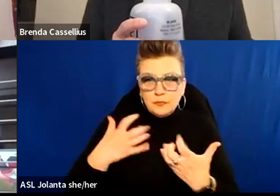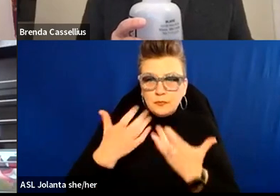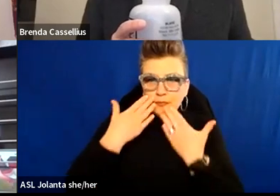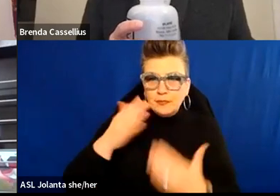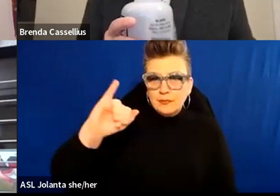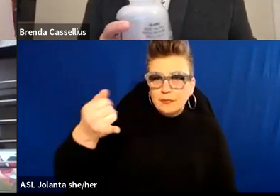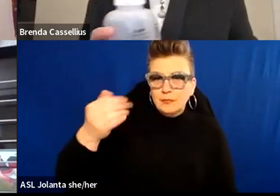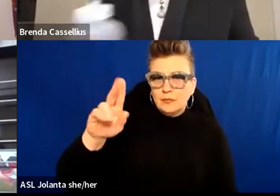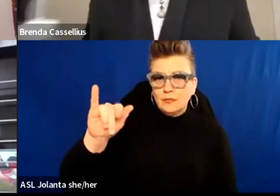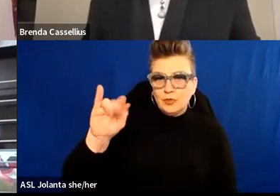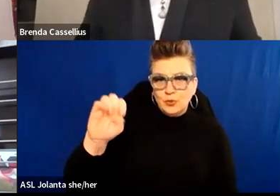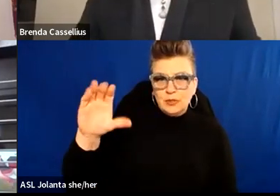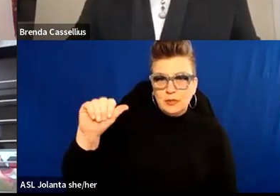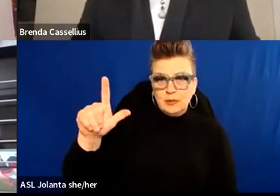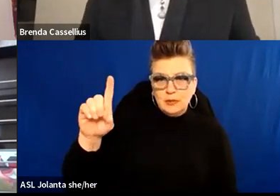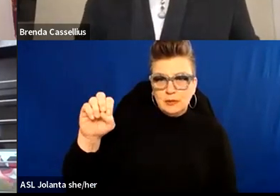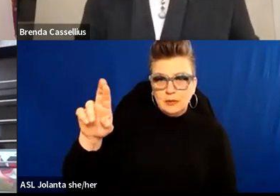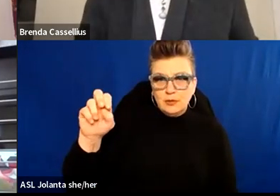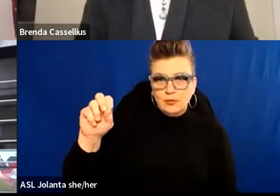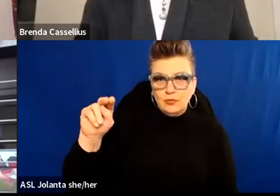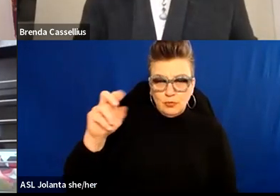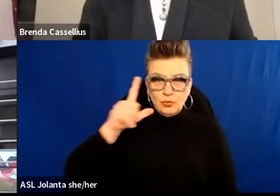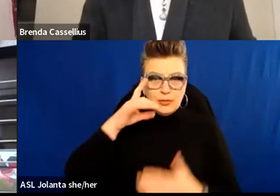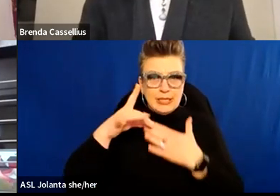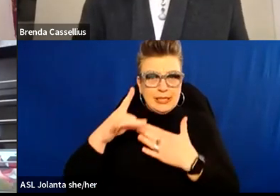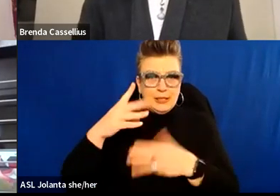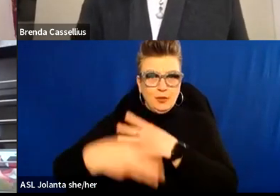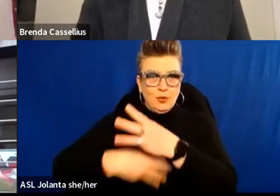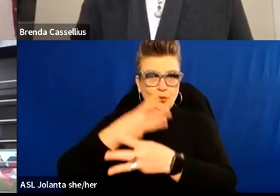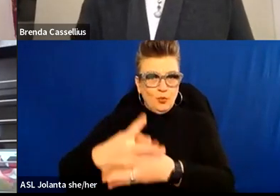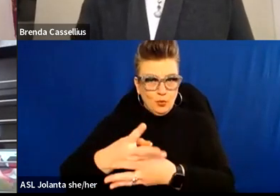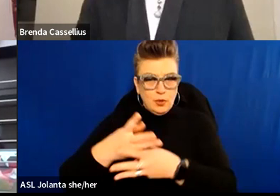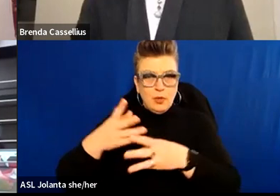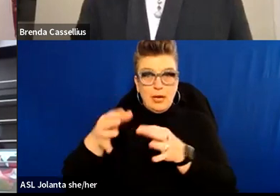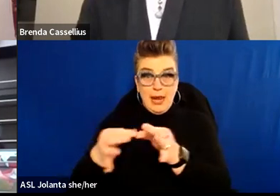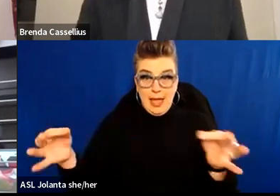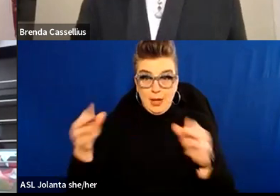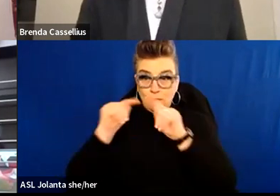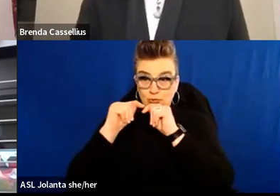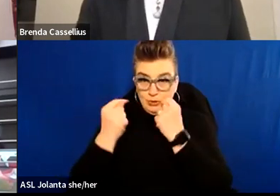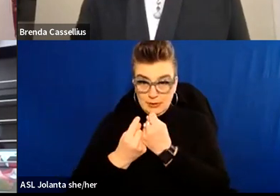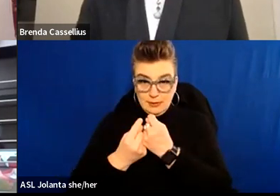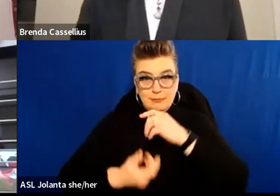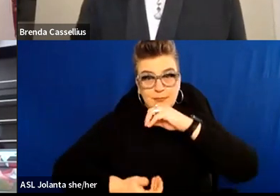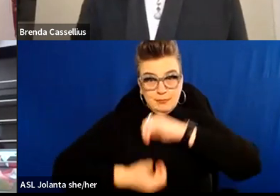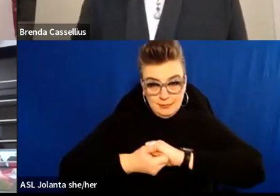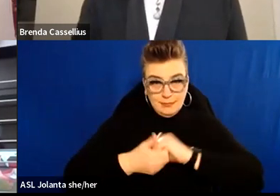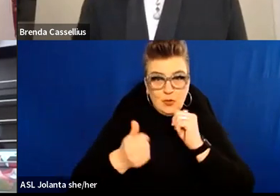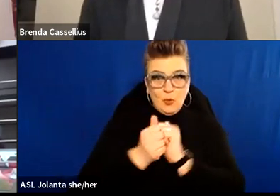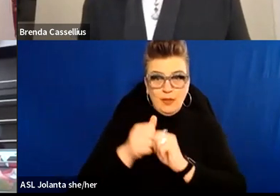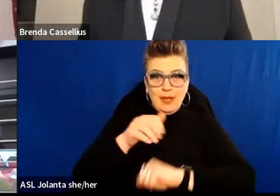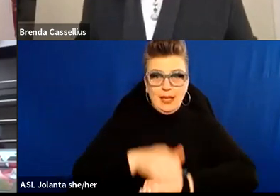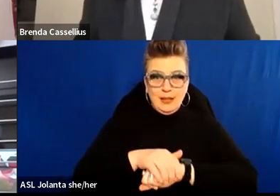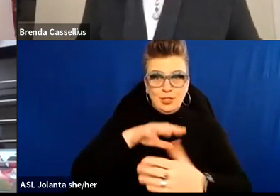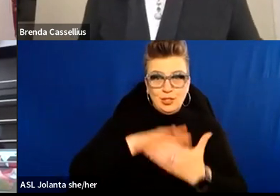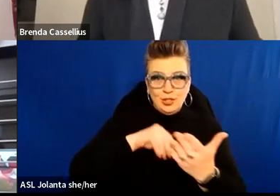who leads our world language team in collaboration with the office of english learners uh particularly fair as raj has made this a real